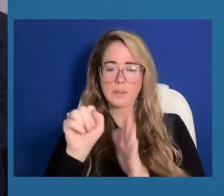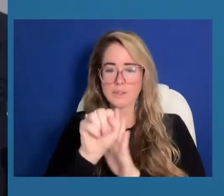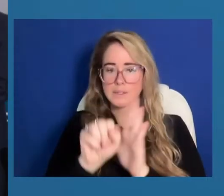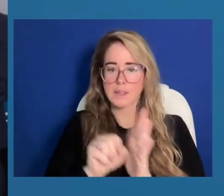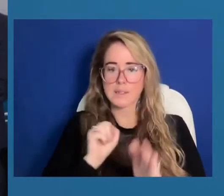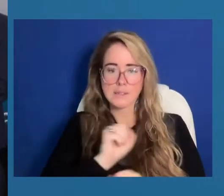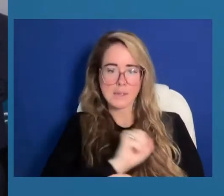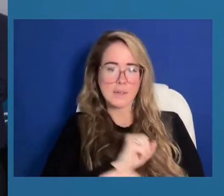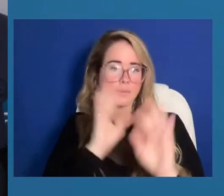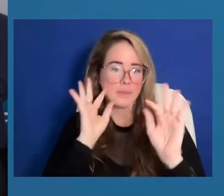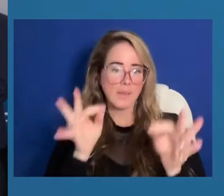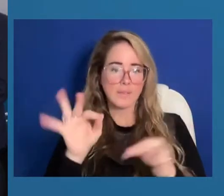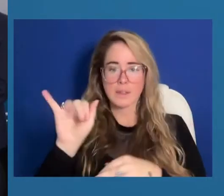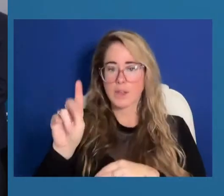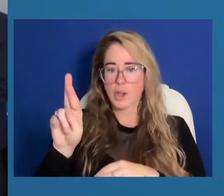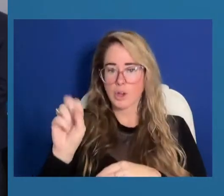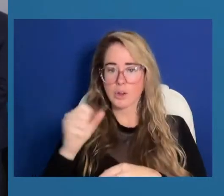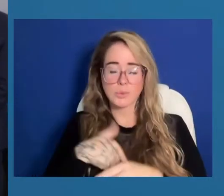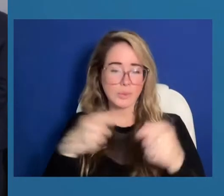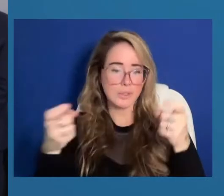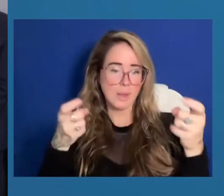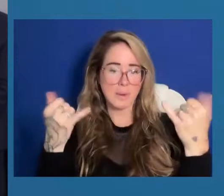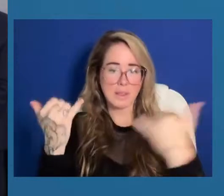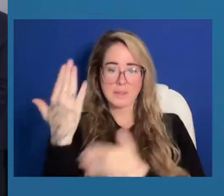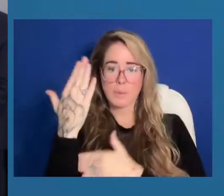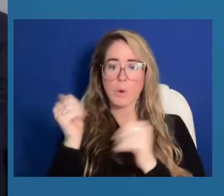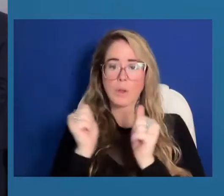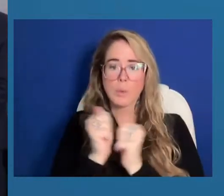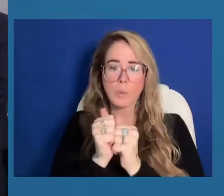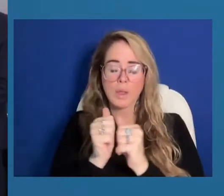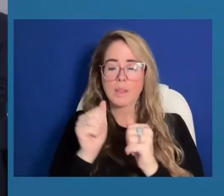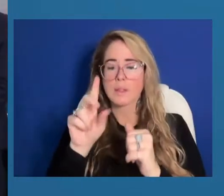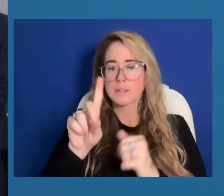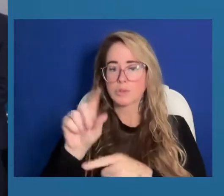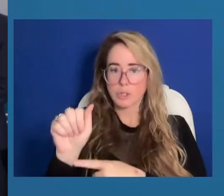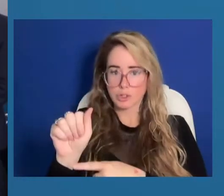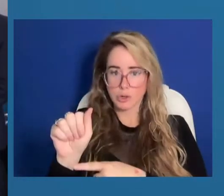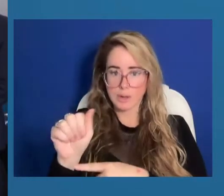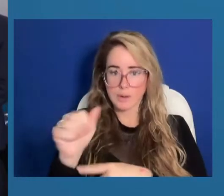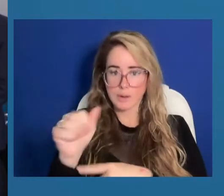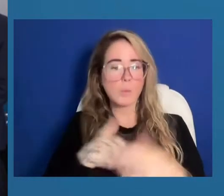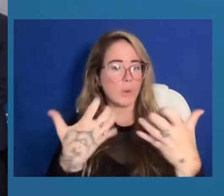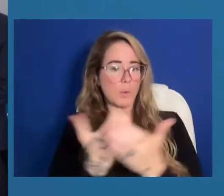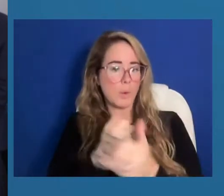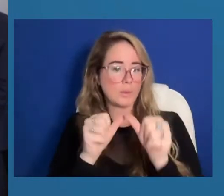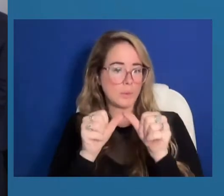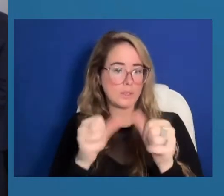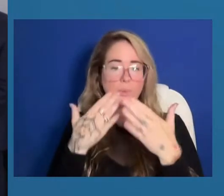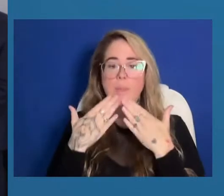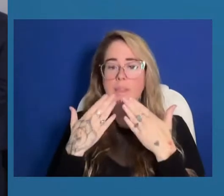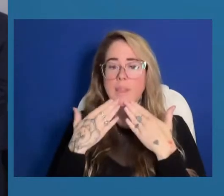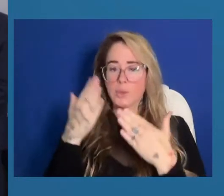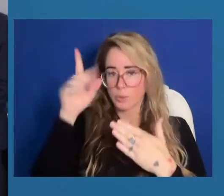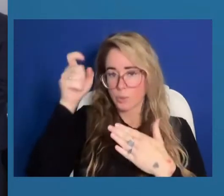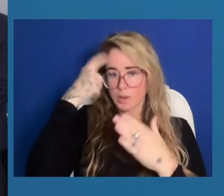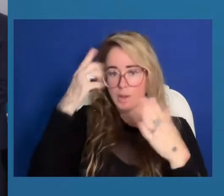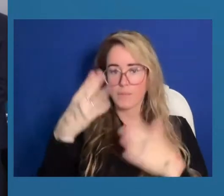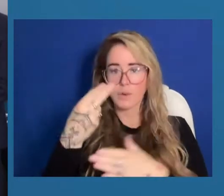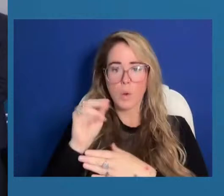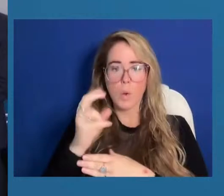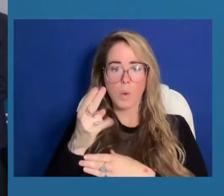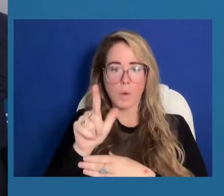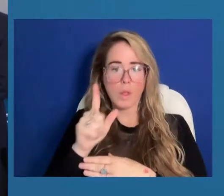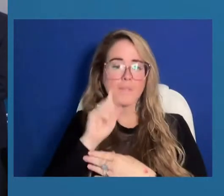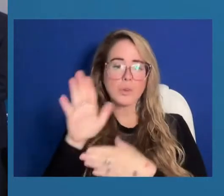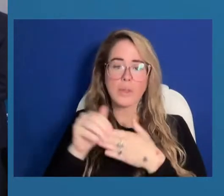Yonkers. And we are dominating this morning with the District Attorney. We want to continue to thank you, Governor Hochul, for your leadership